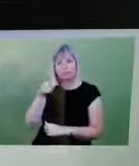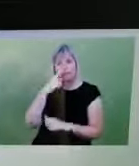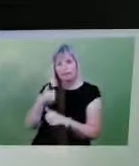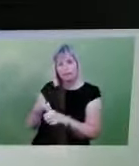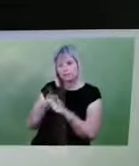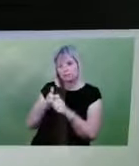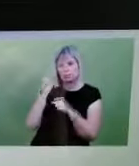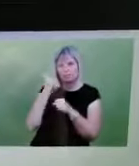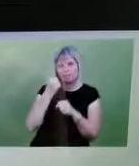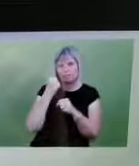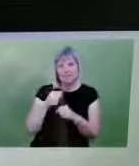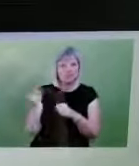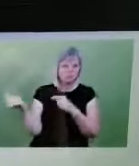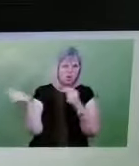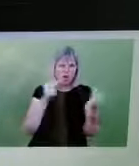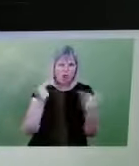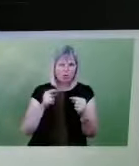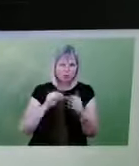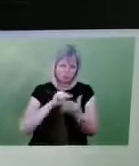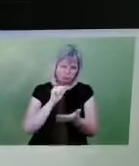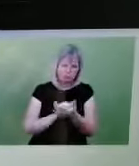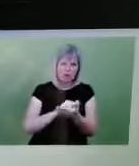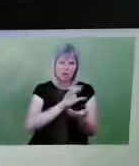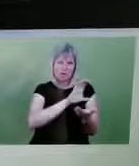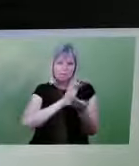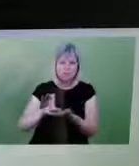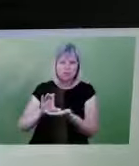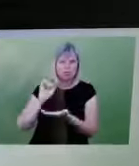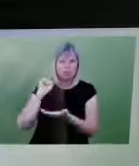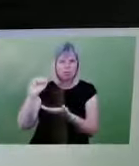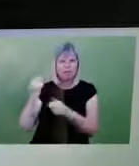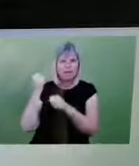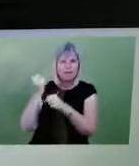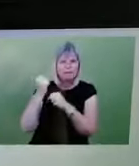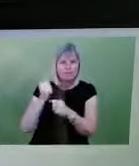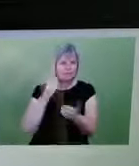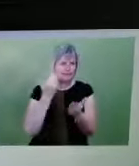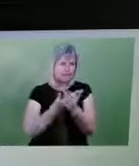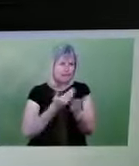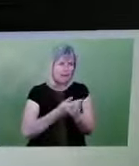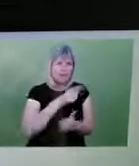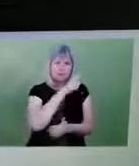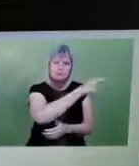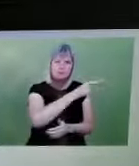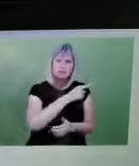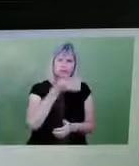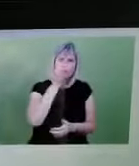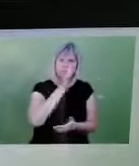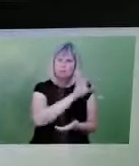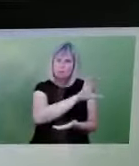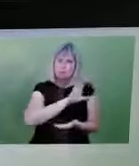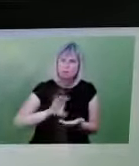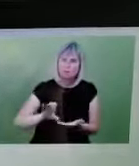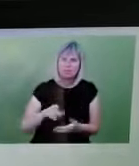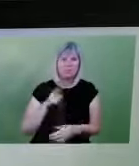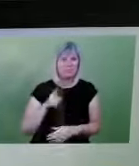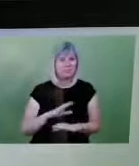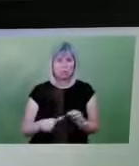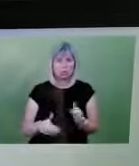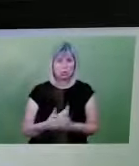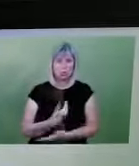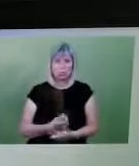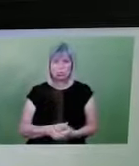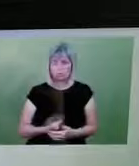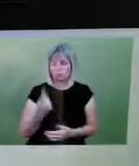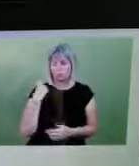local communities and linking up with other councils to demand that the government makes up any shortfall. This is not a new tactic. In 1984, the Socialist Labour